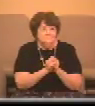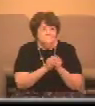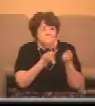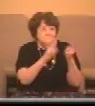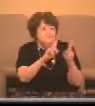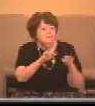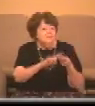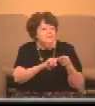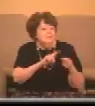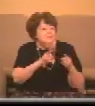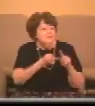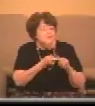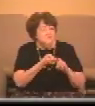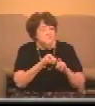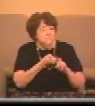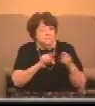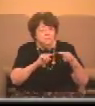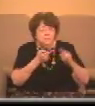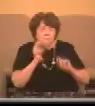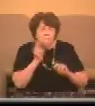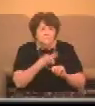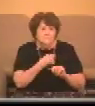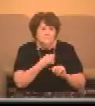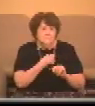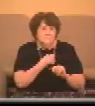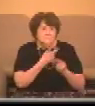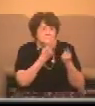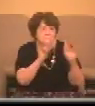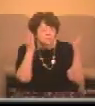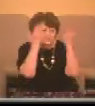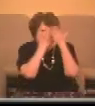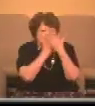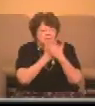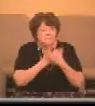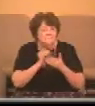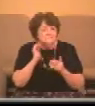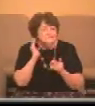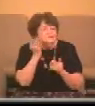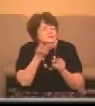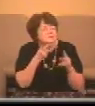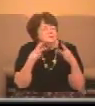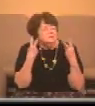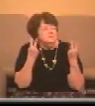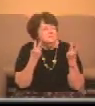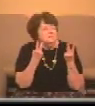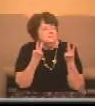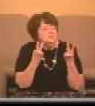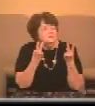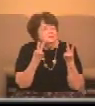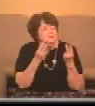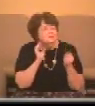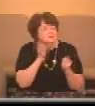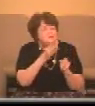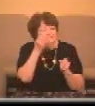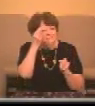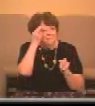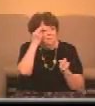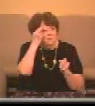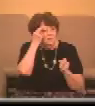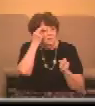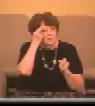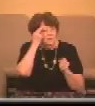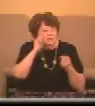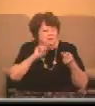When friends betray us, when darkness seems to win, we